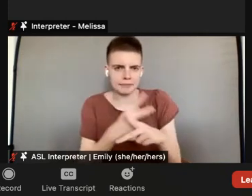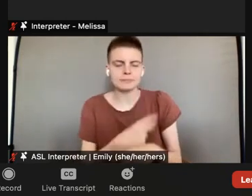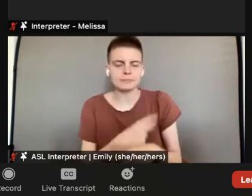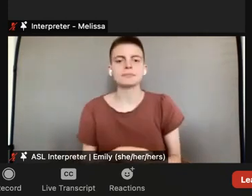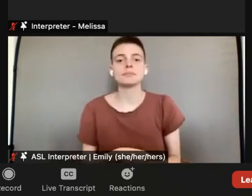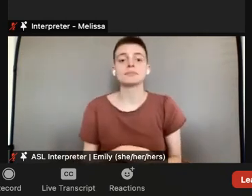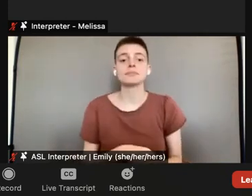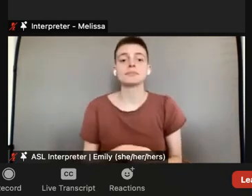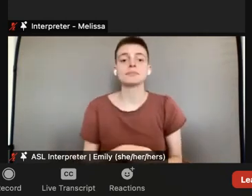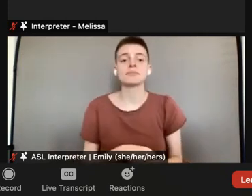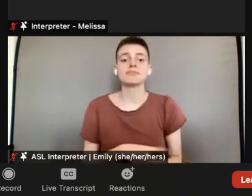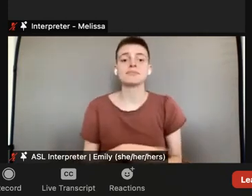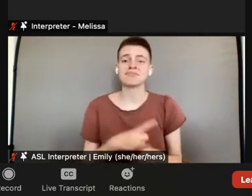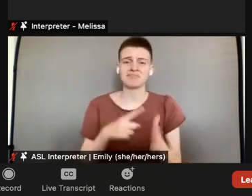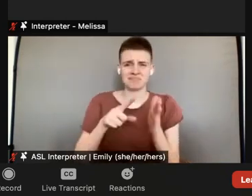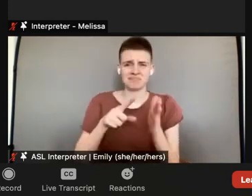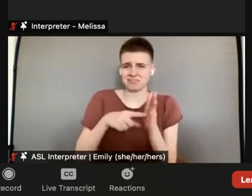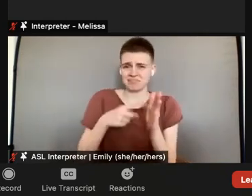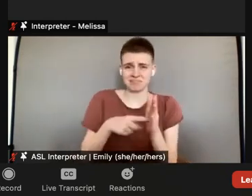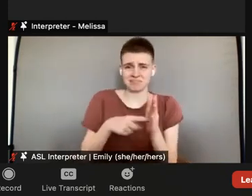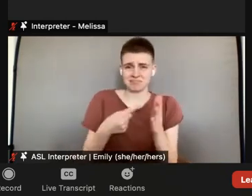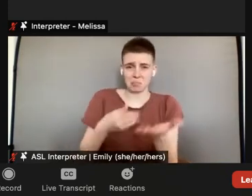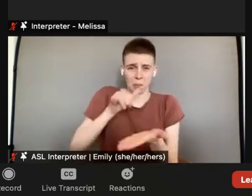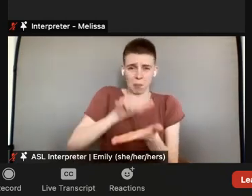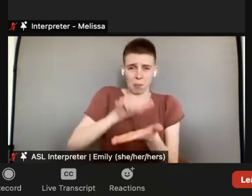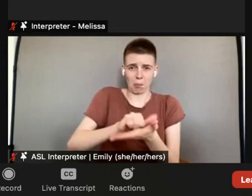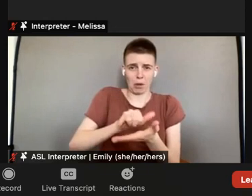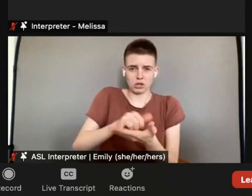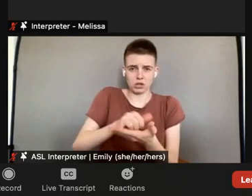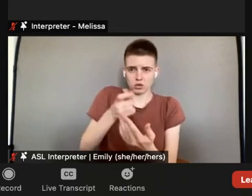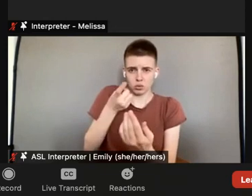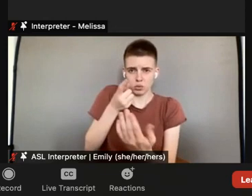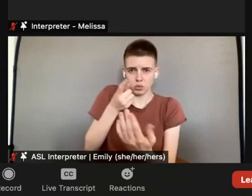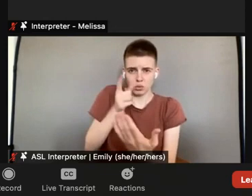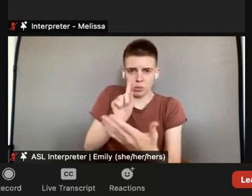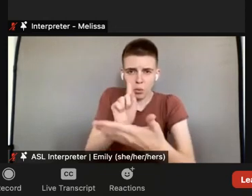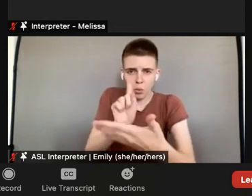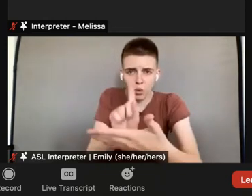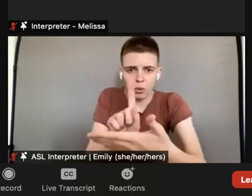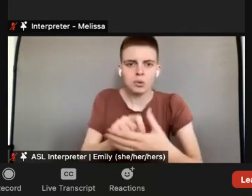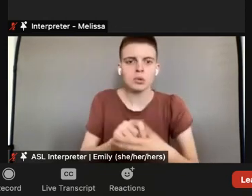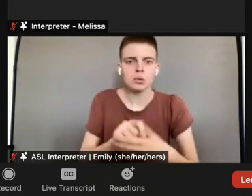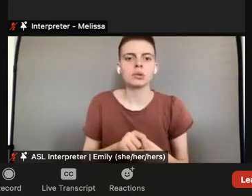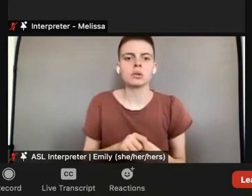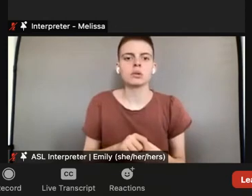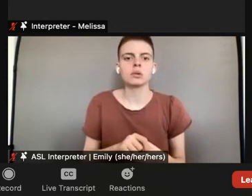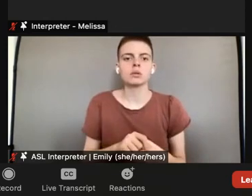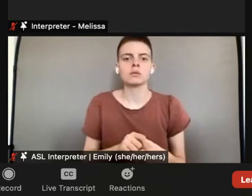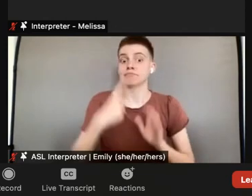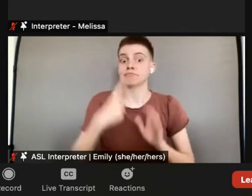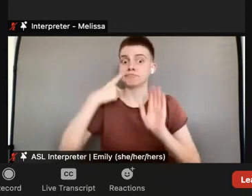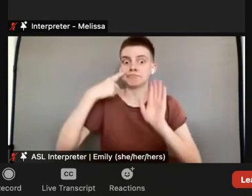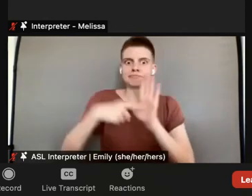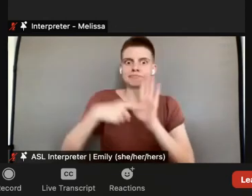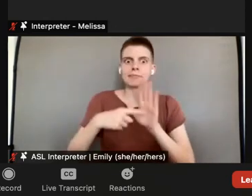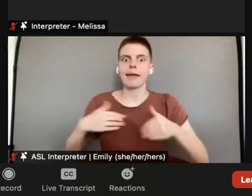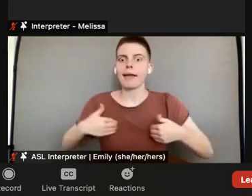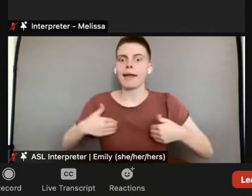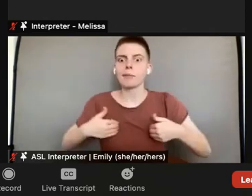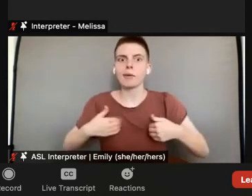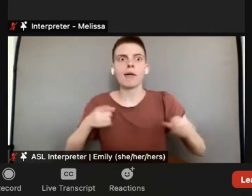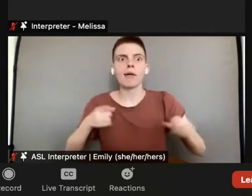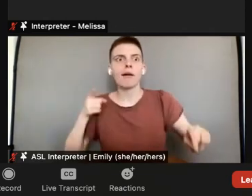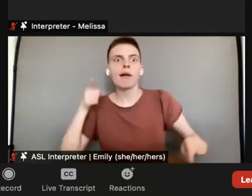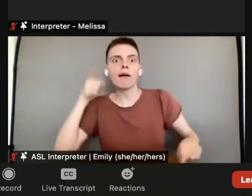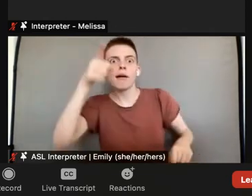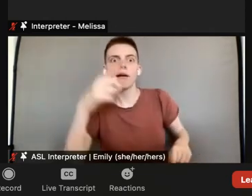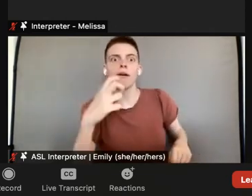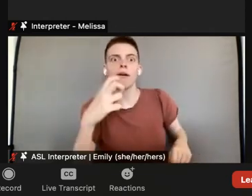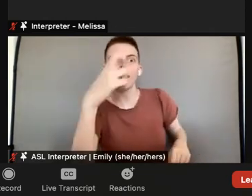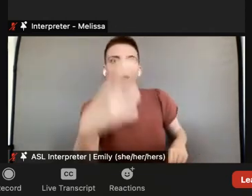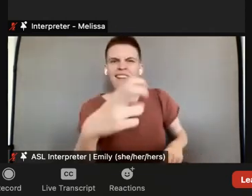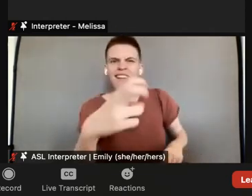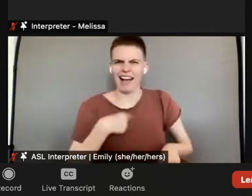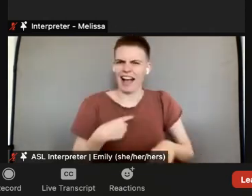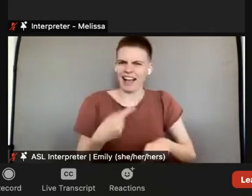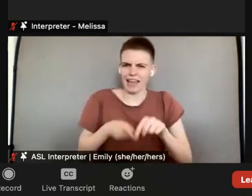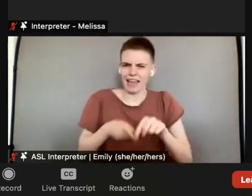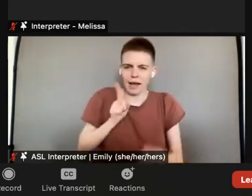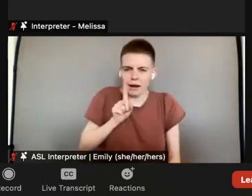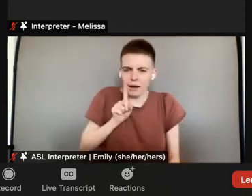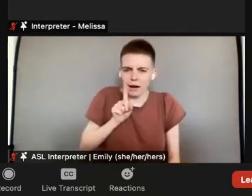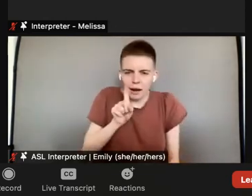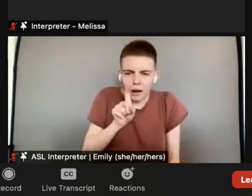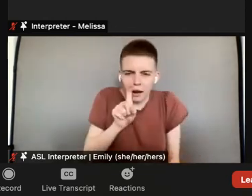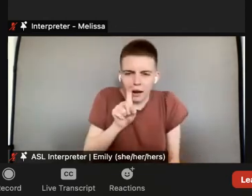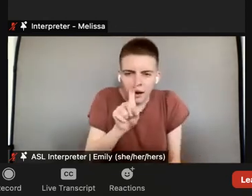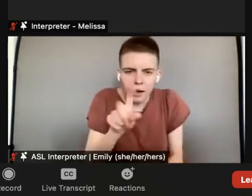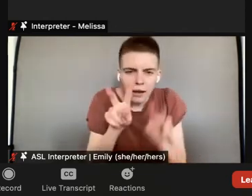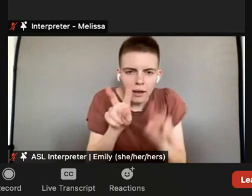be approached for your inspection at all. Like, I can't ever get close to these animals. I can't ever get close